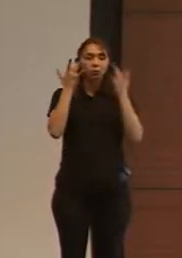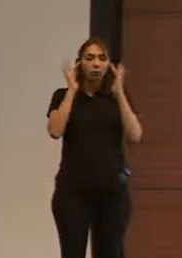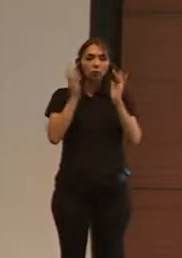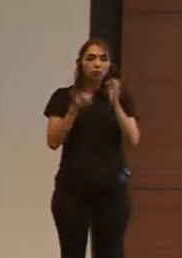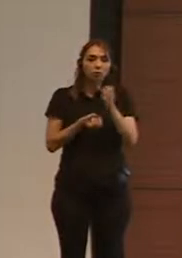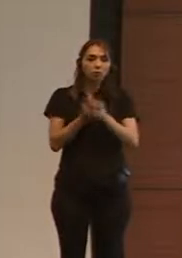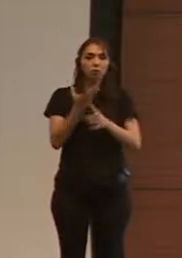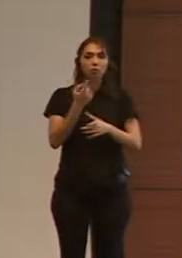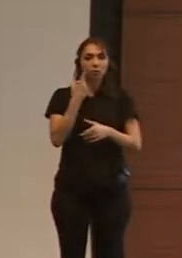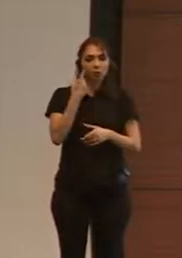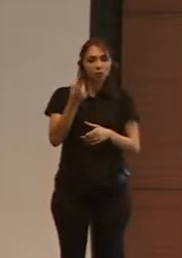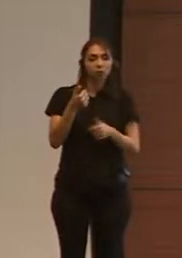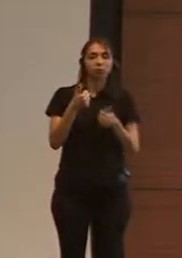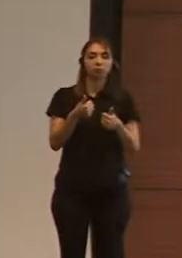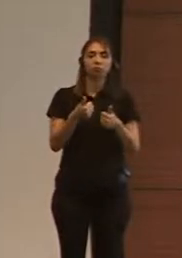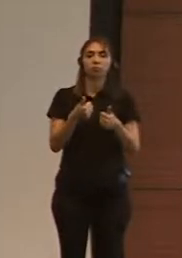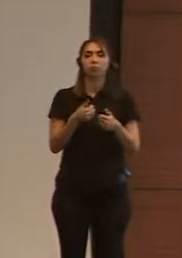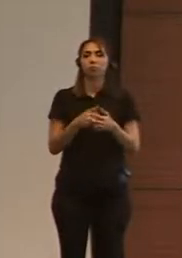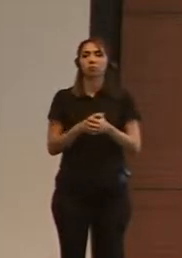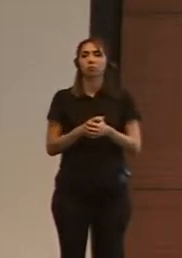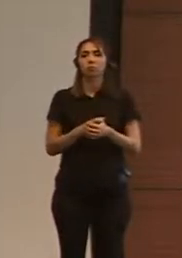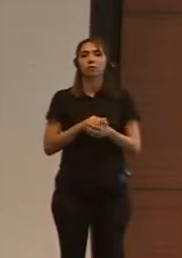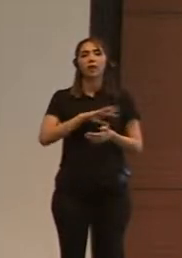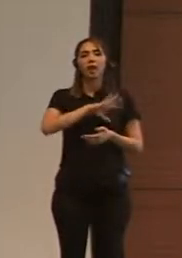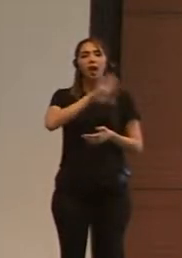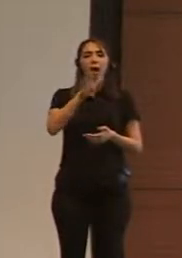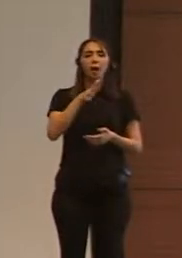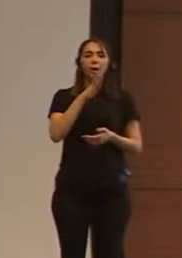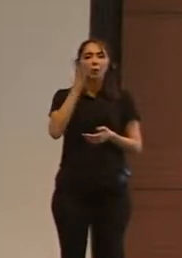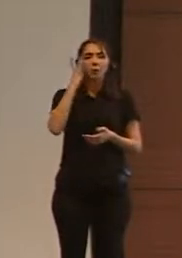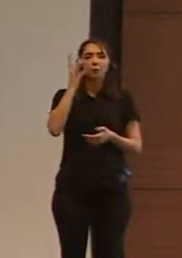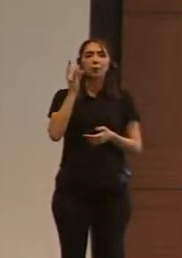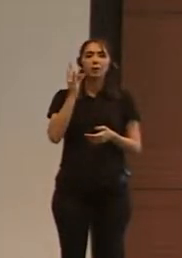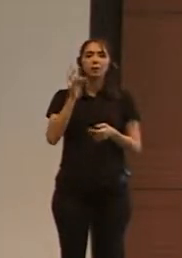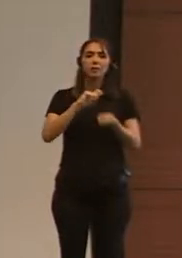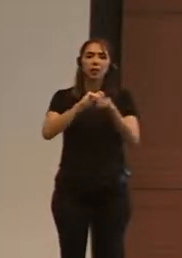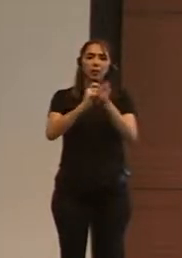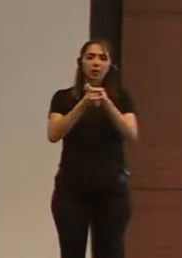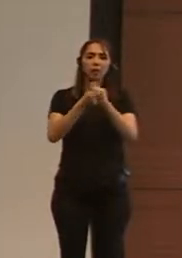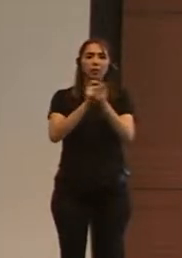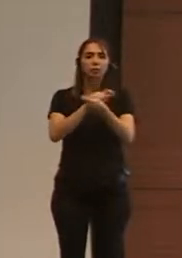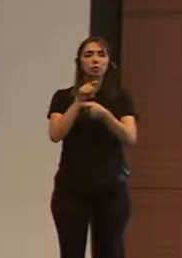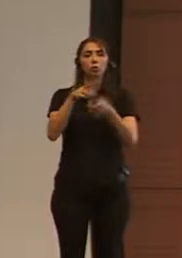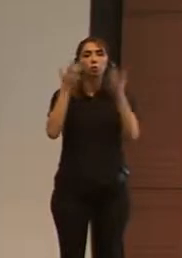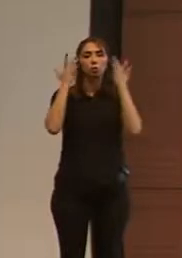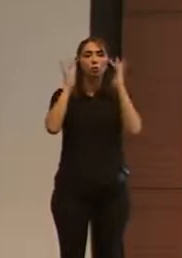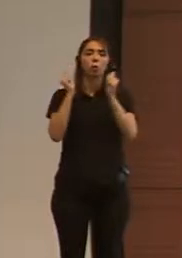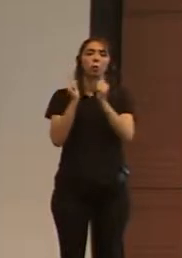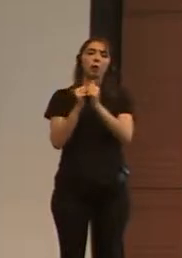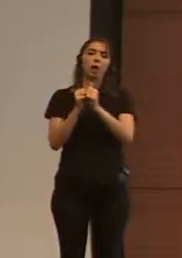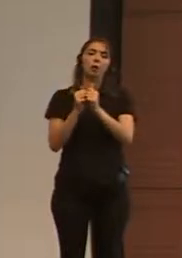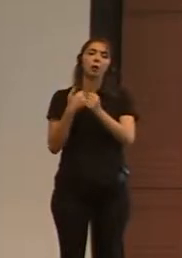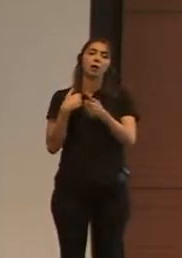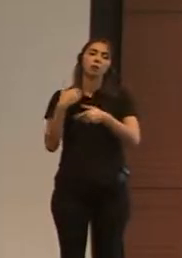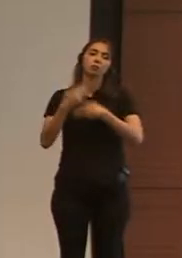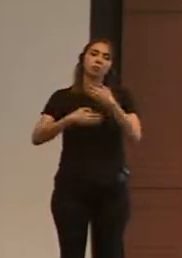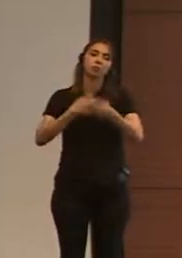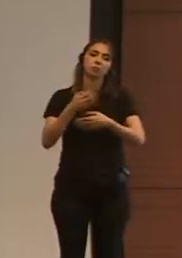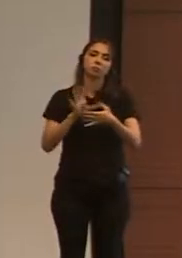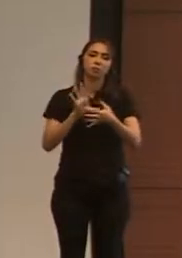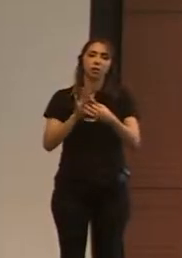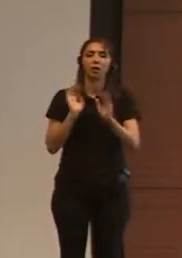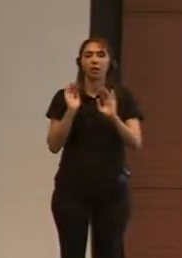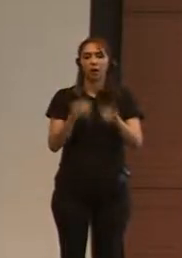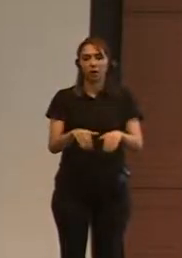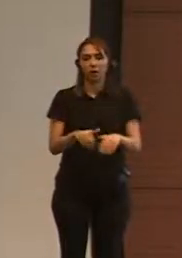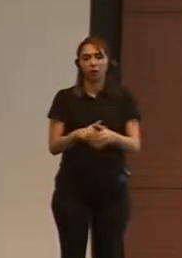so the system has the potential to cultivate a new culture because every new paradigm brings